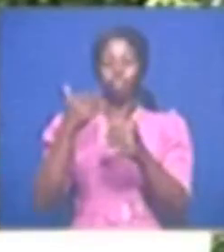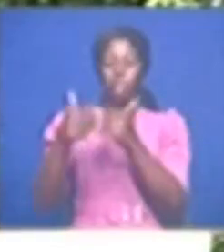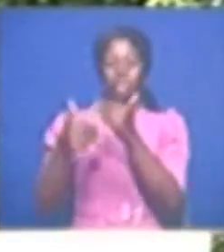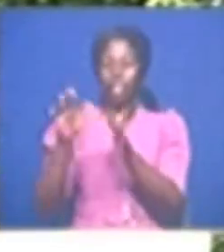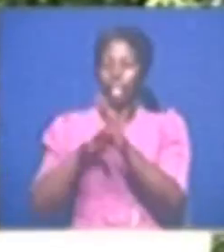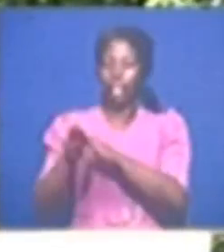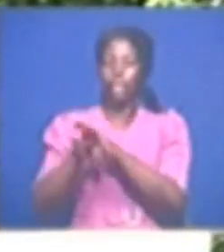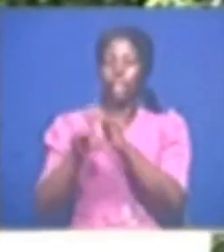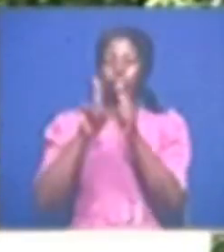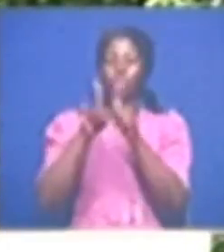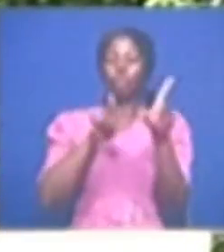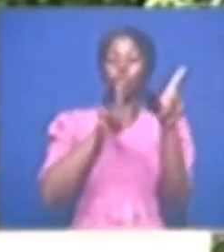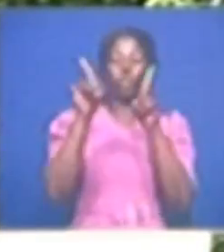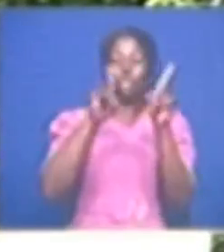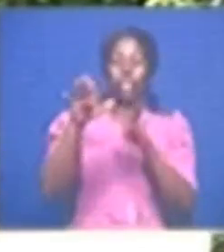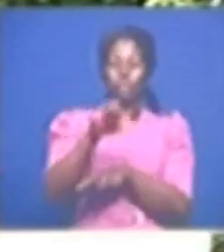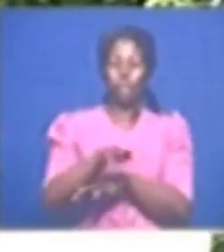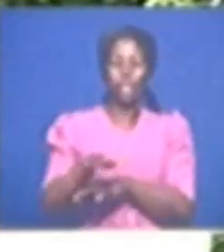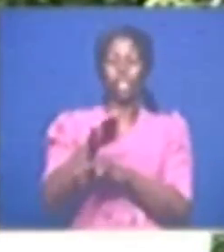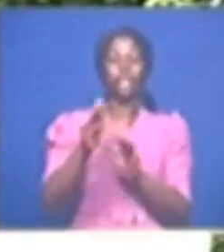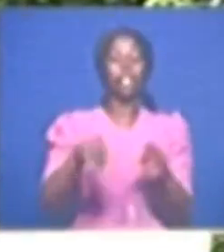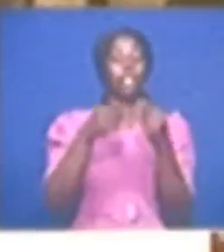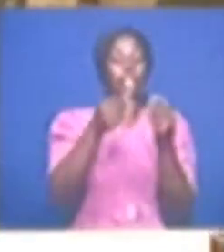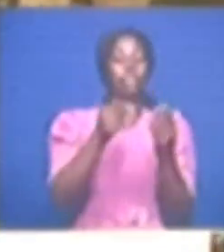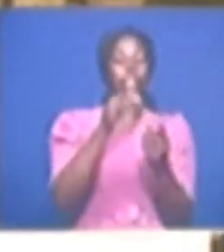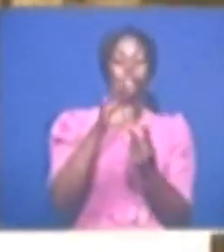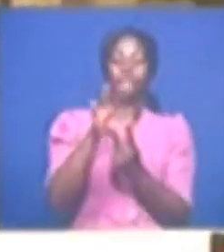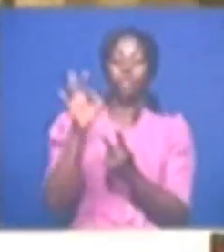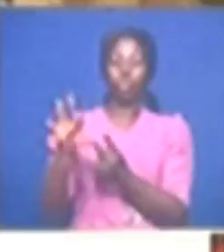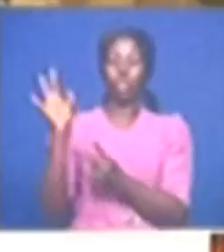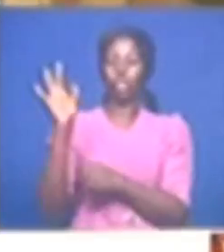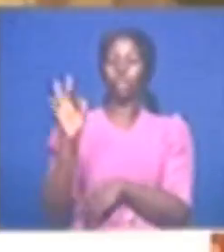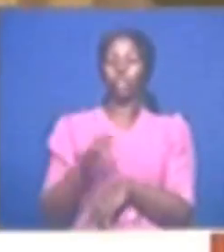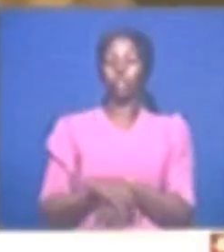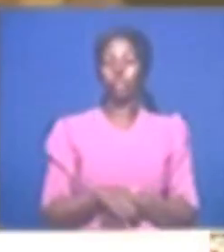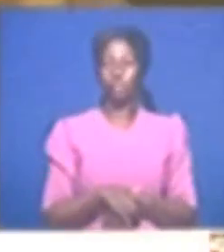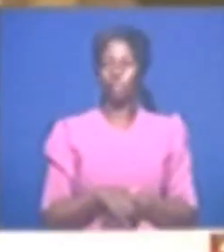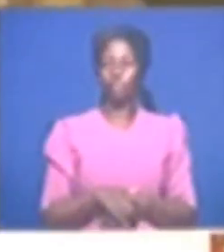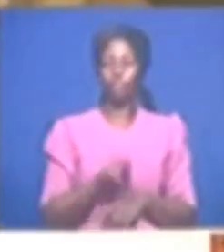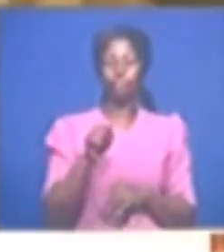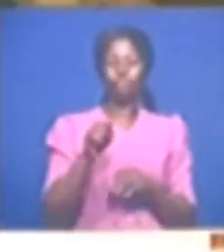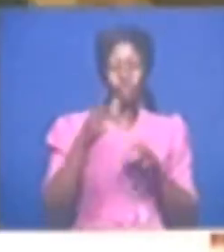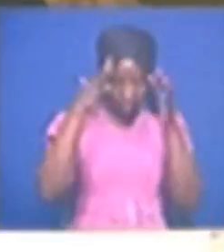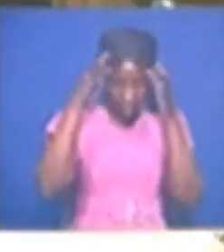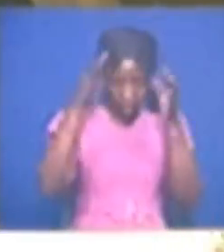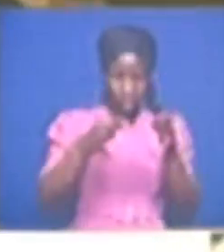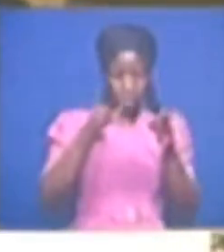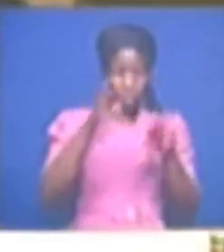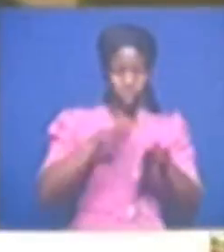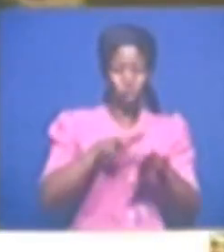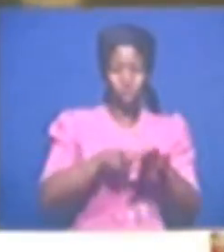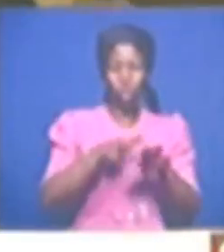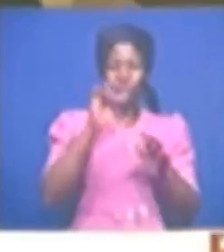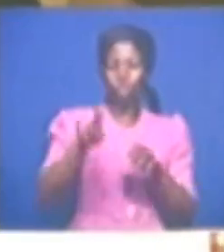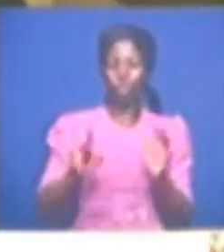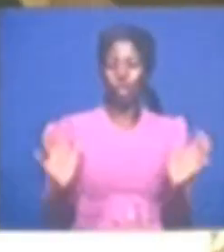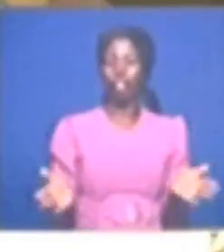tourism destinations given priority. This is a move in the right direction. We need to